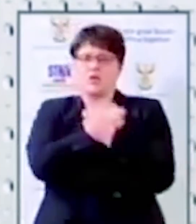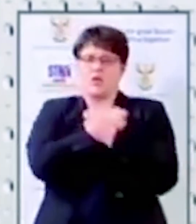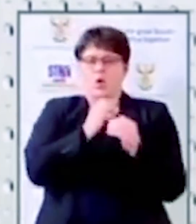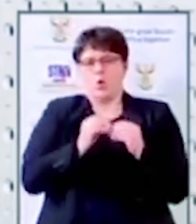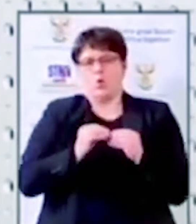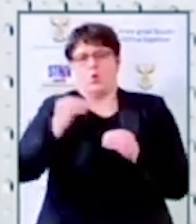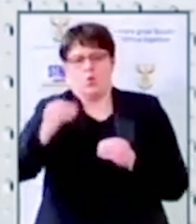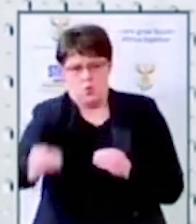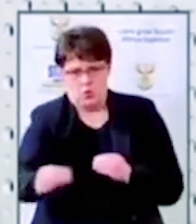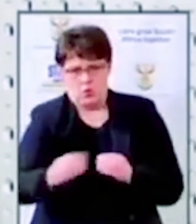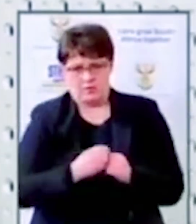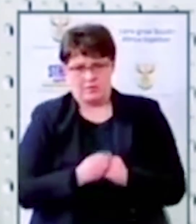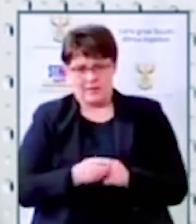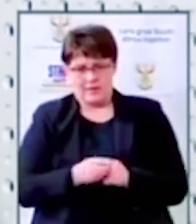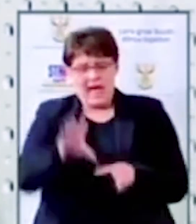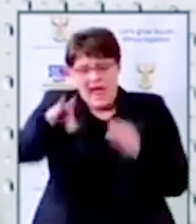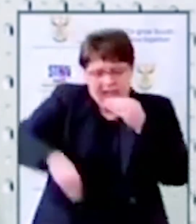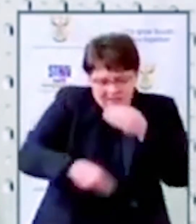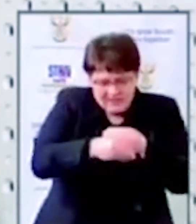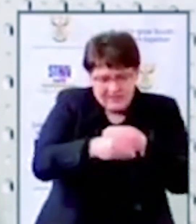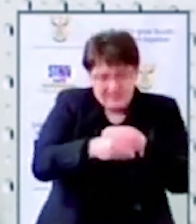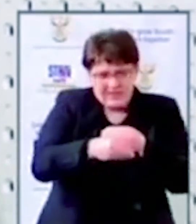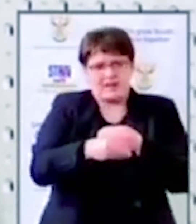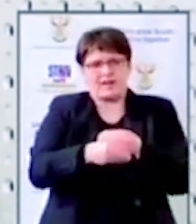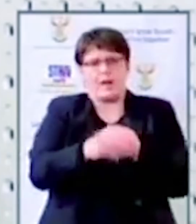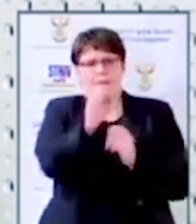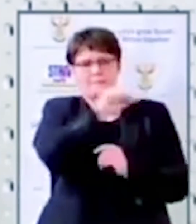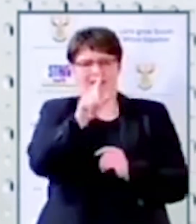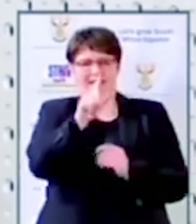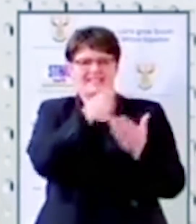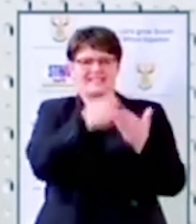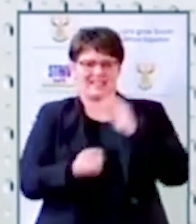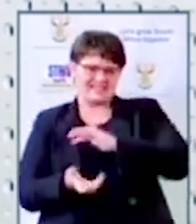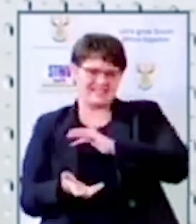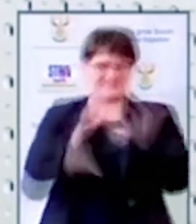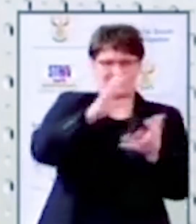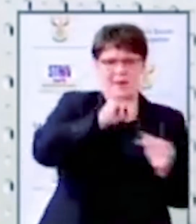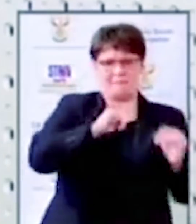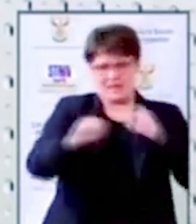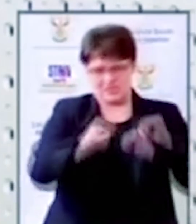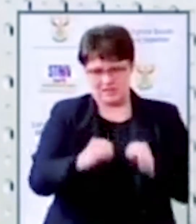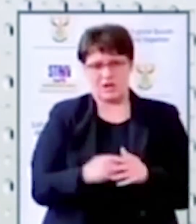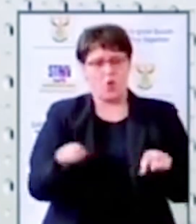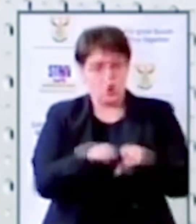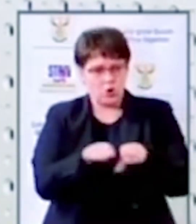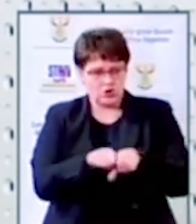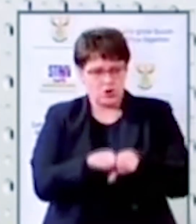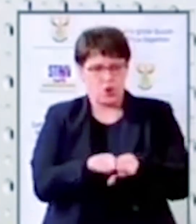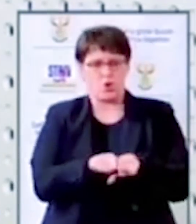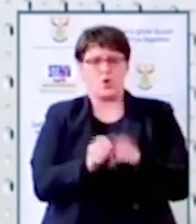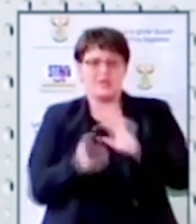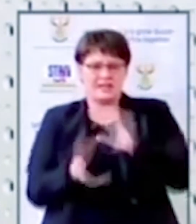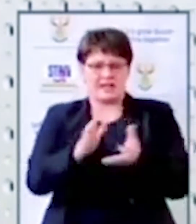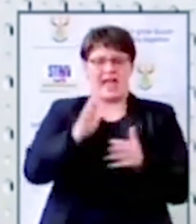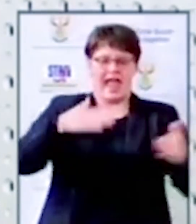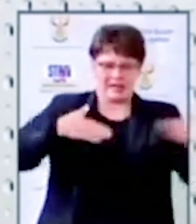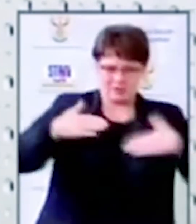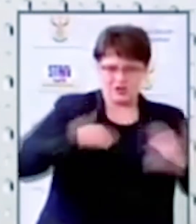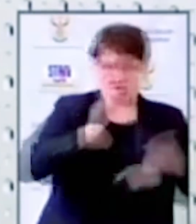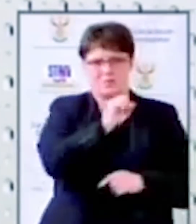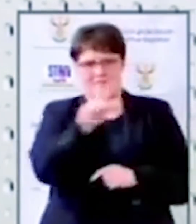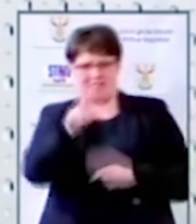Disaster Management Tax Relief Bill and the Disaster Management Tax Relief Administration